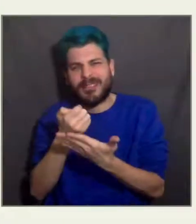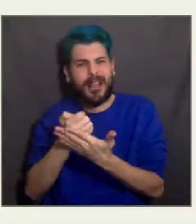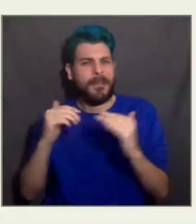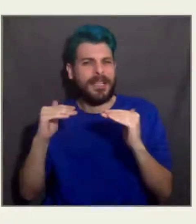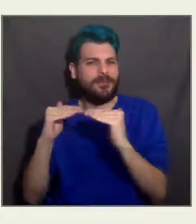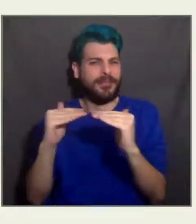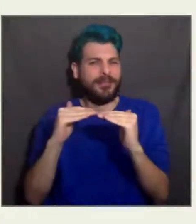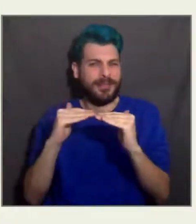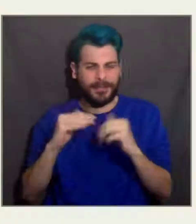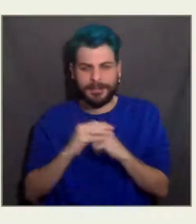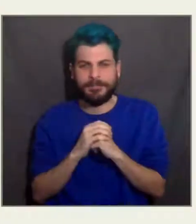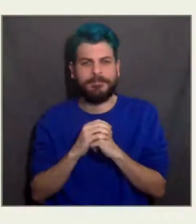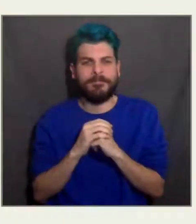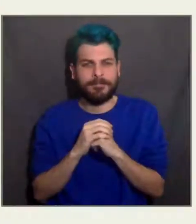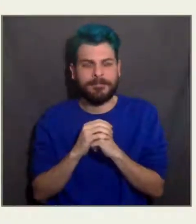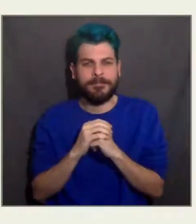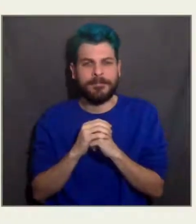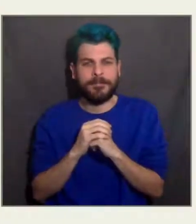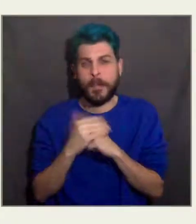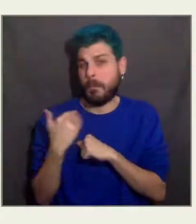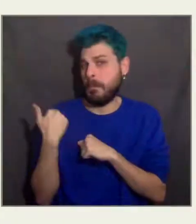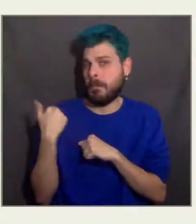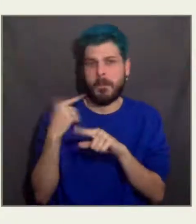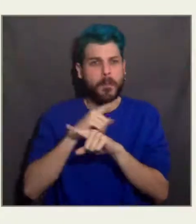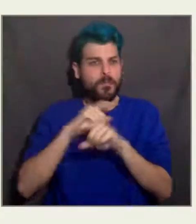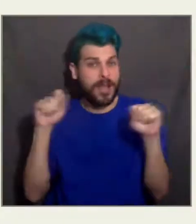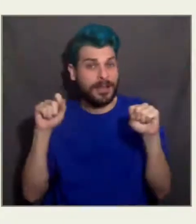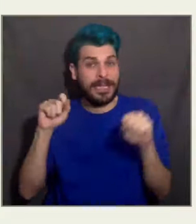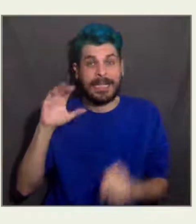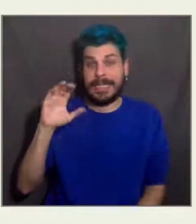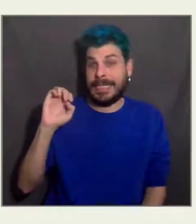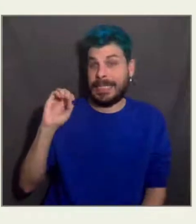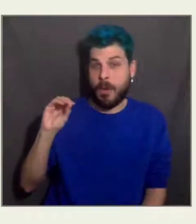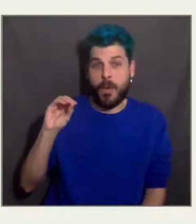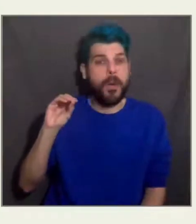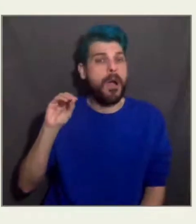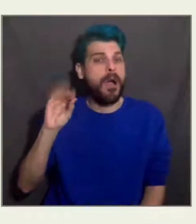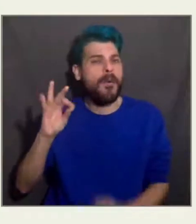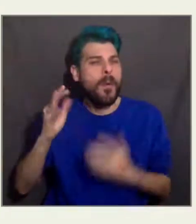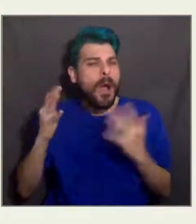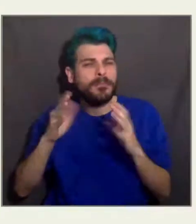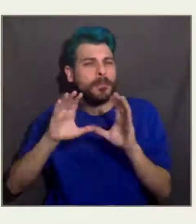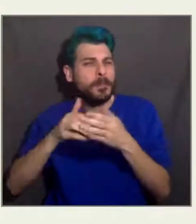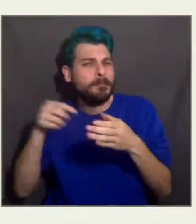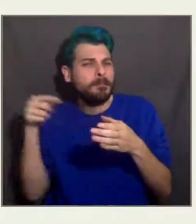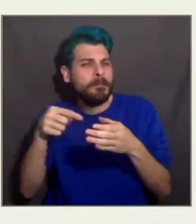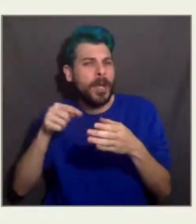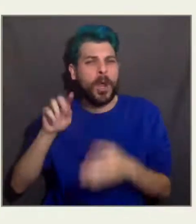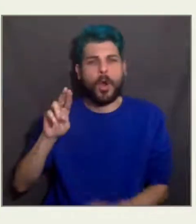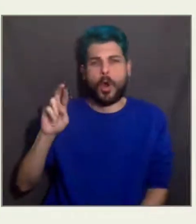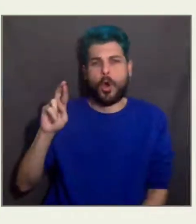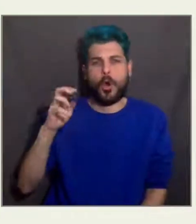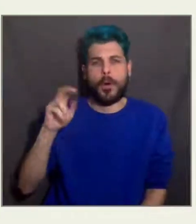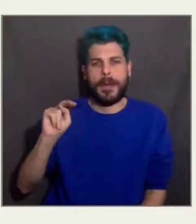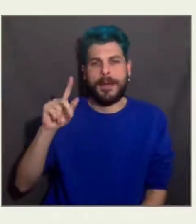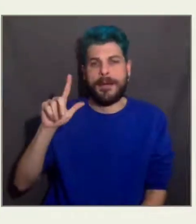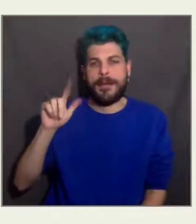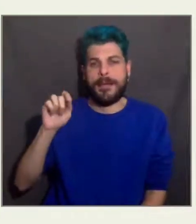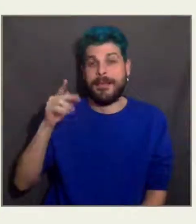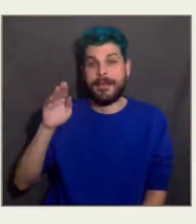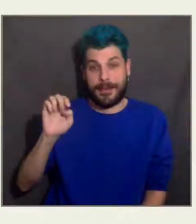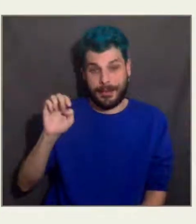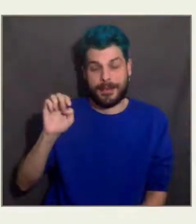was formerly president and CEO of the Urban League of Portland, and before that held financial management